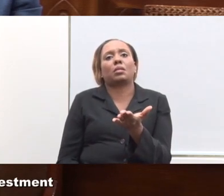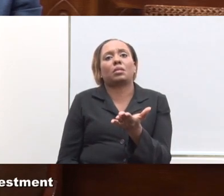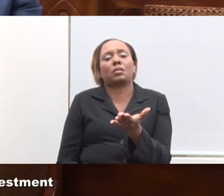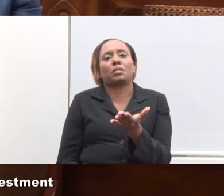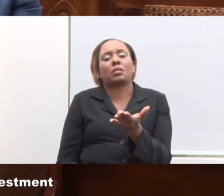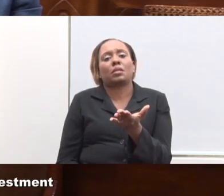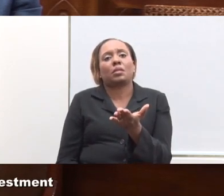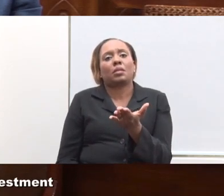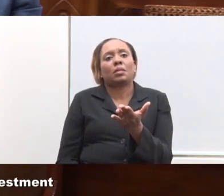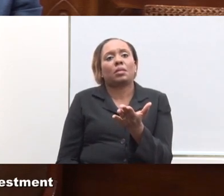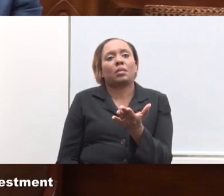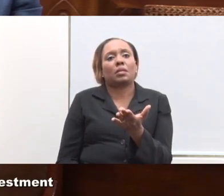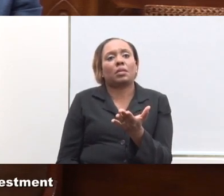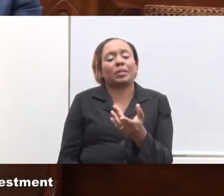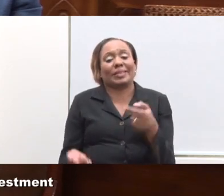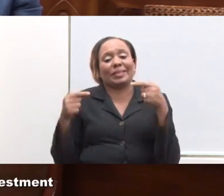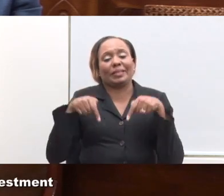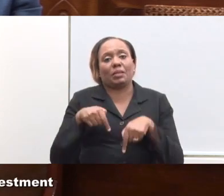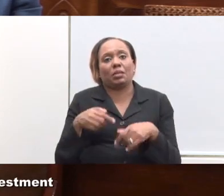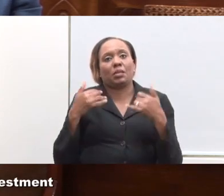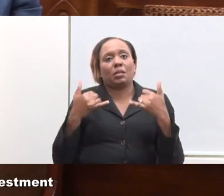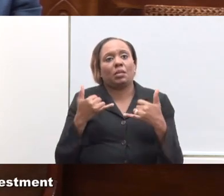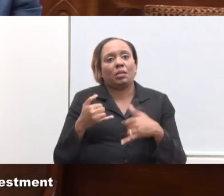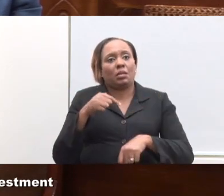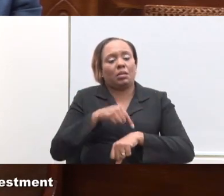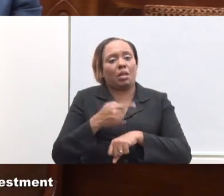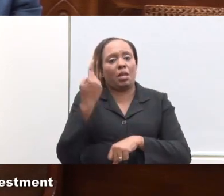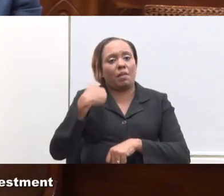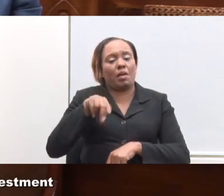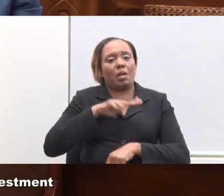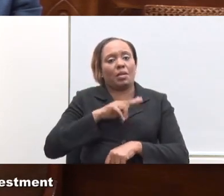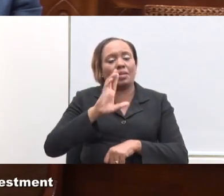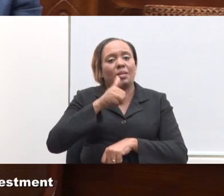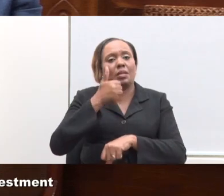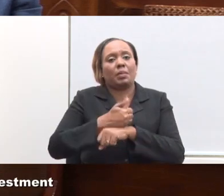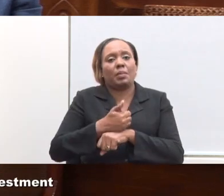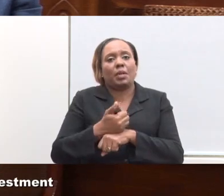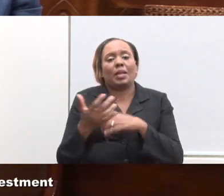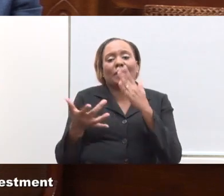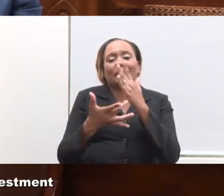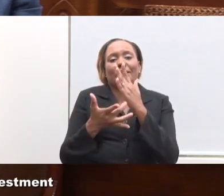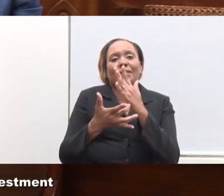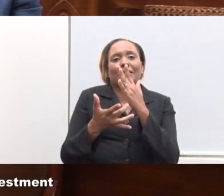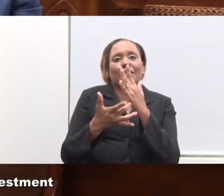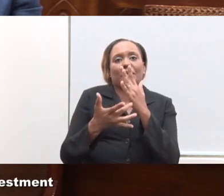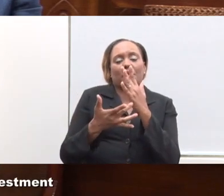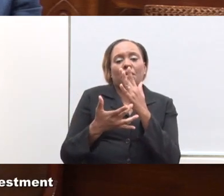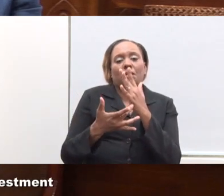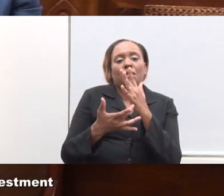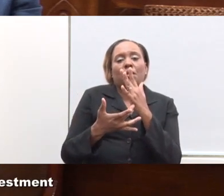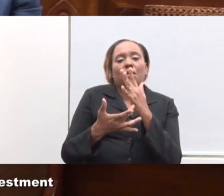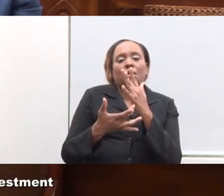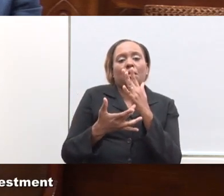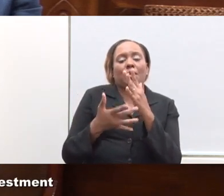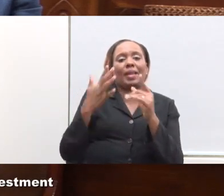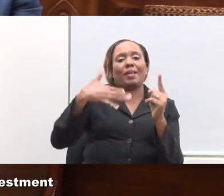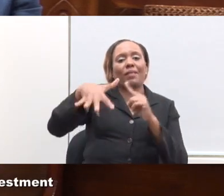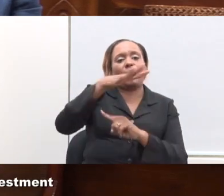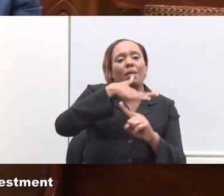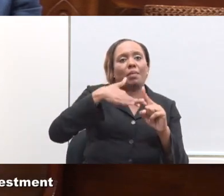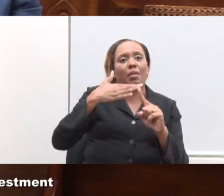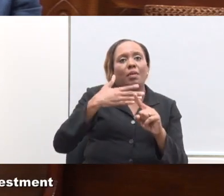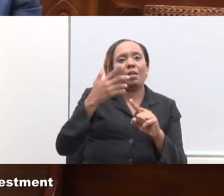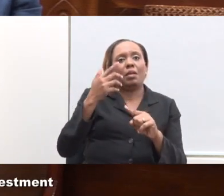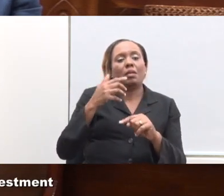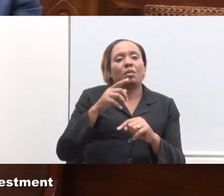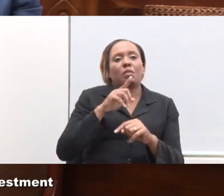for us to create a digital market that will better match good ideas to people who have